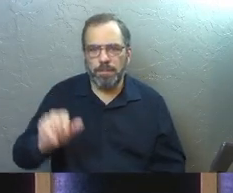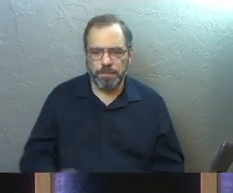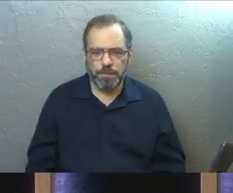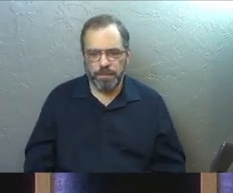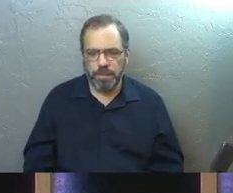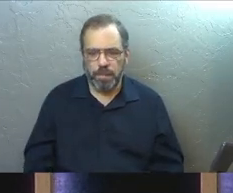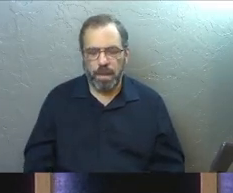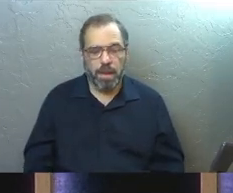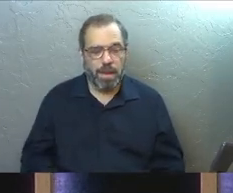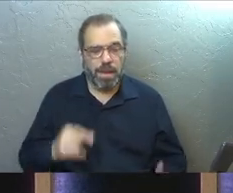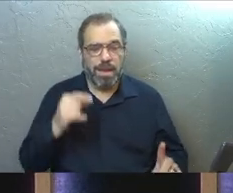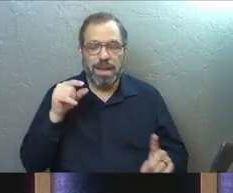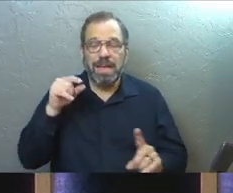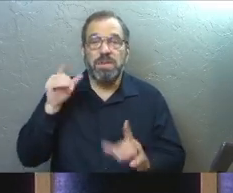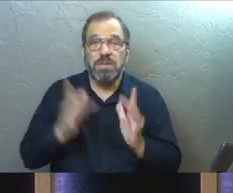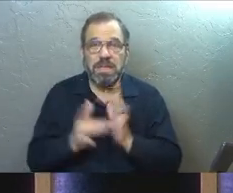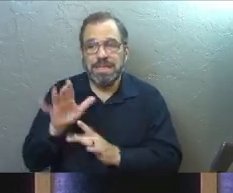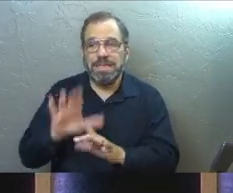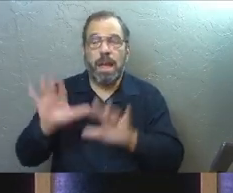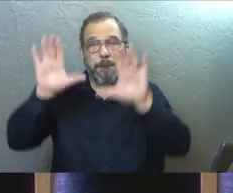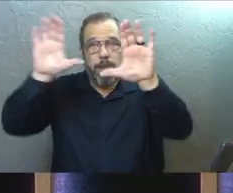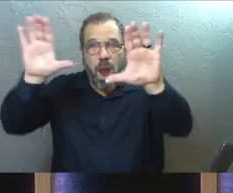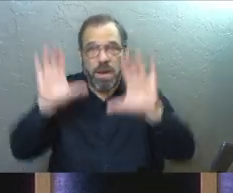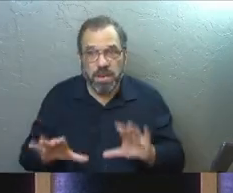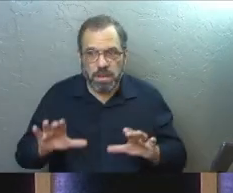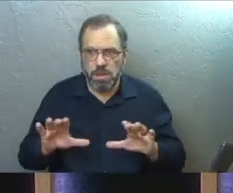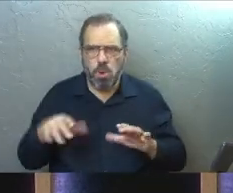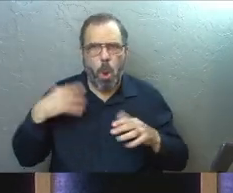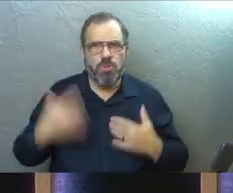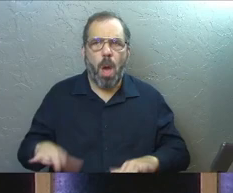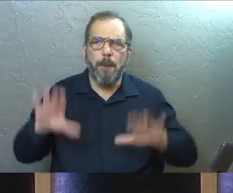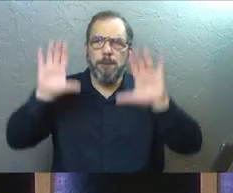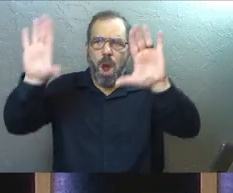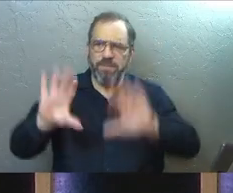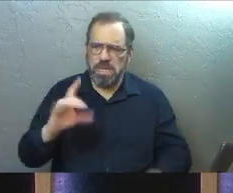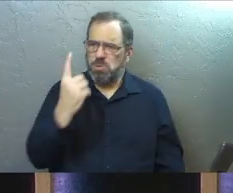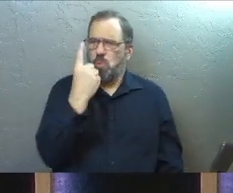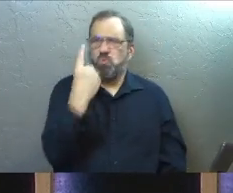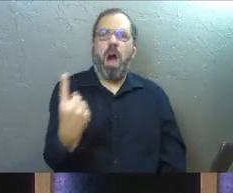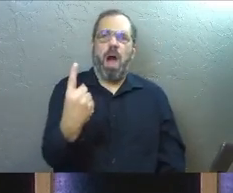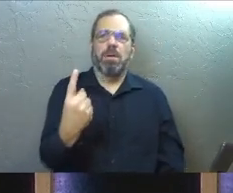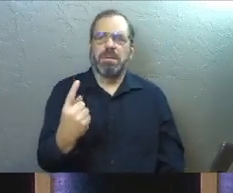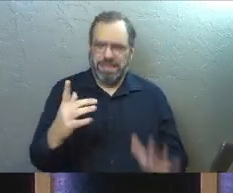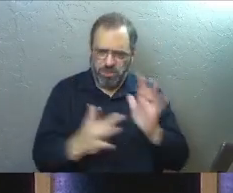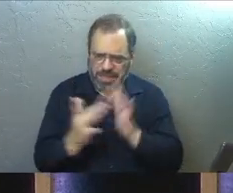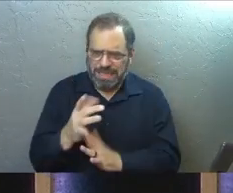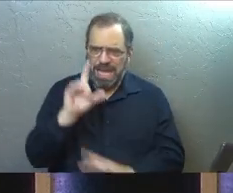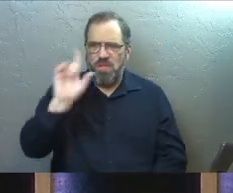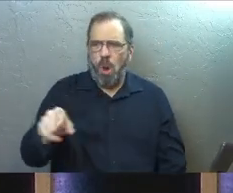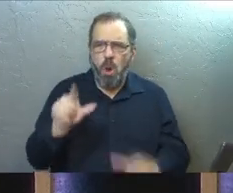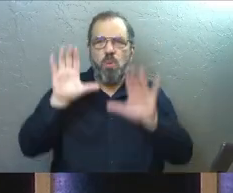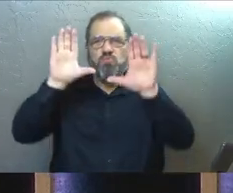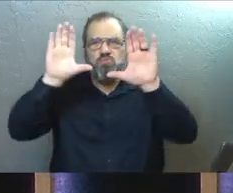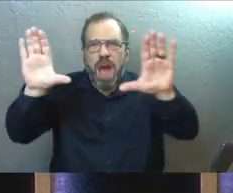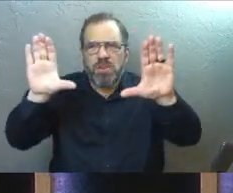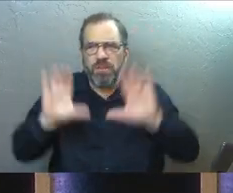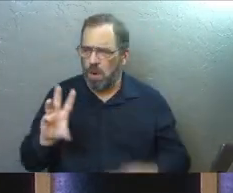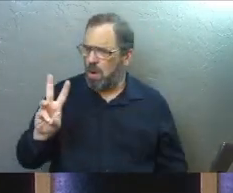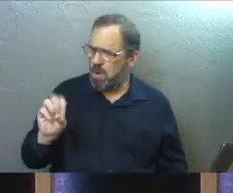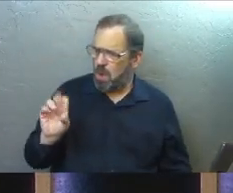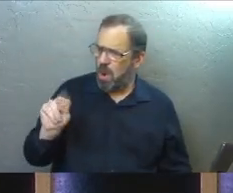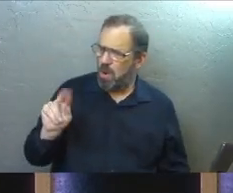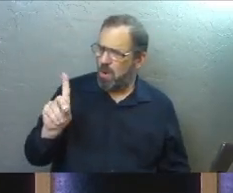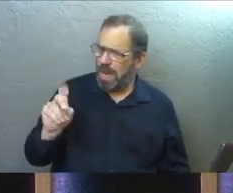He is marvelous. He is the marvelous one. Amen. He is the wonderful one.